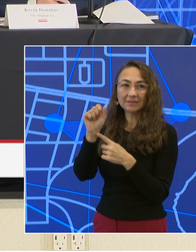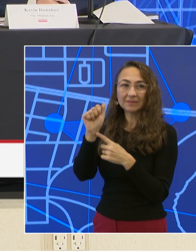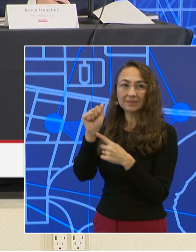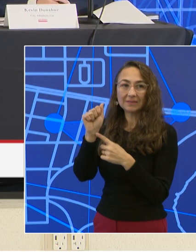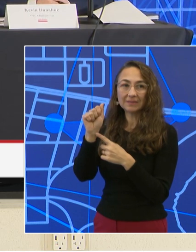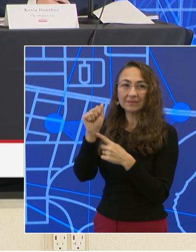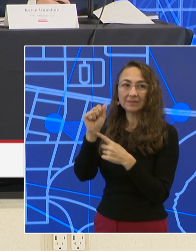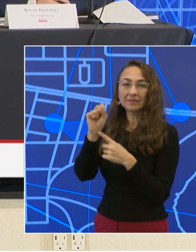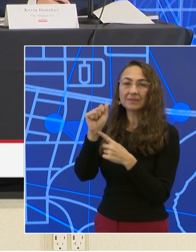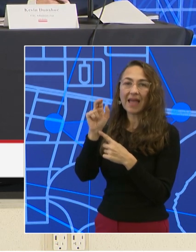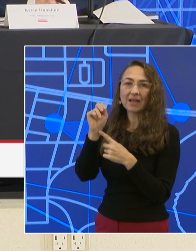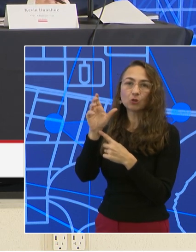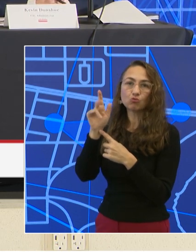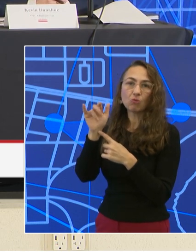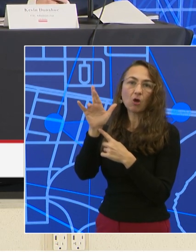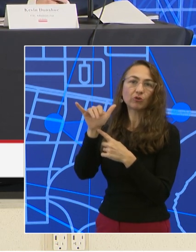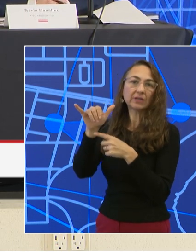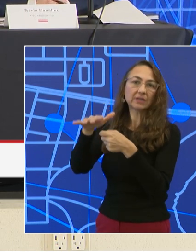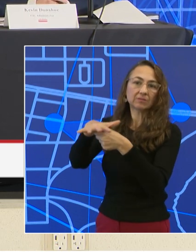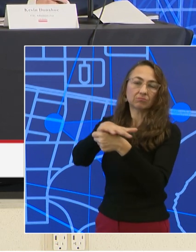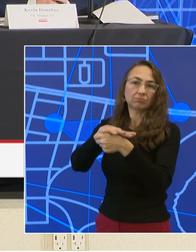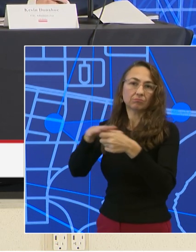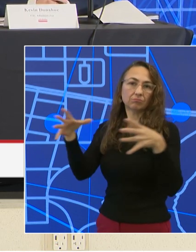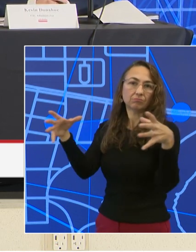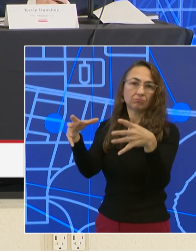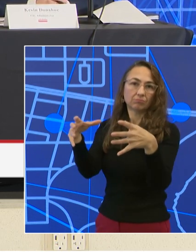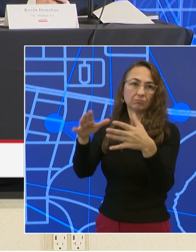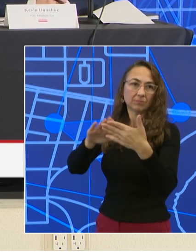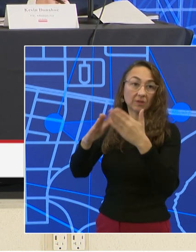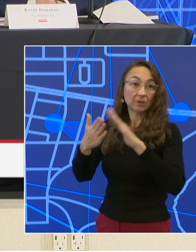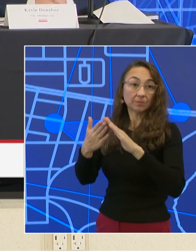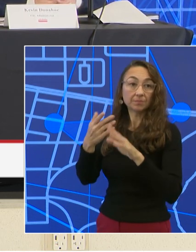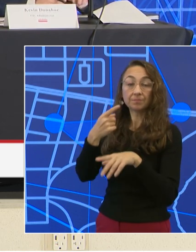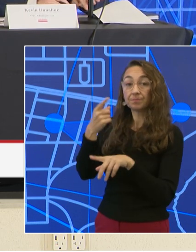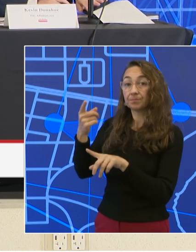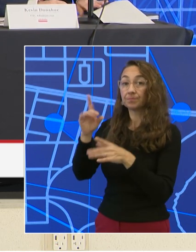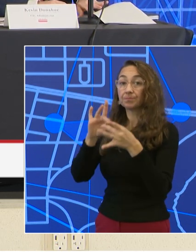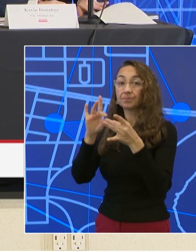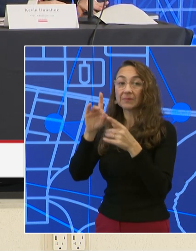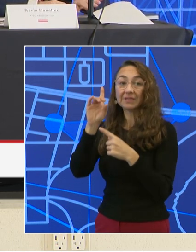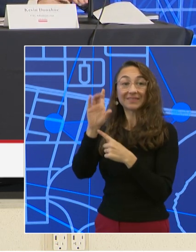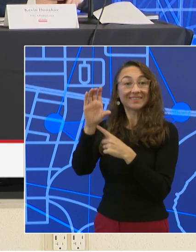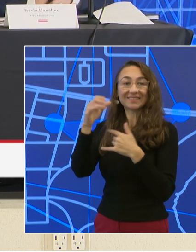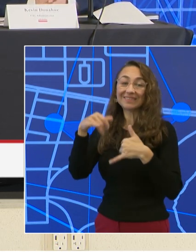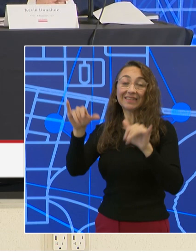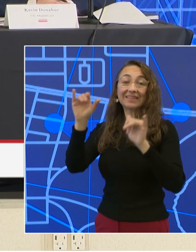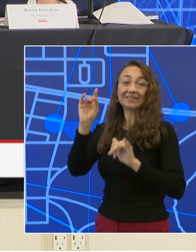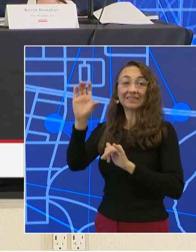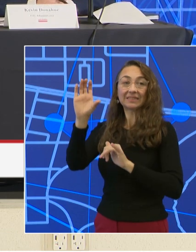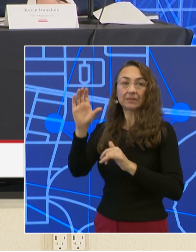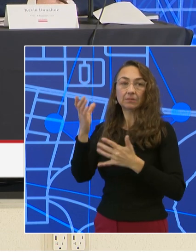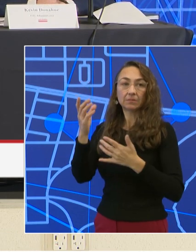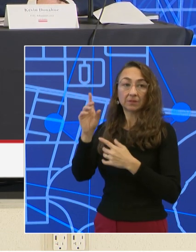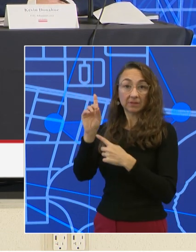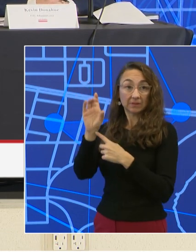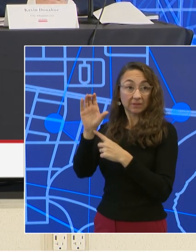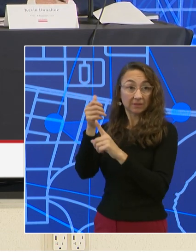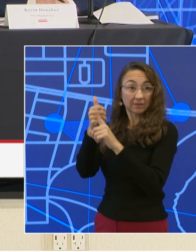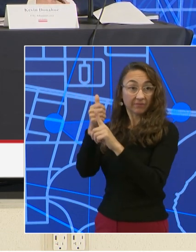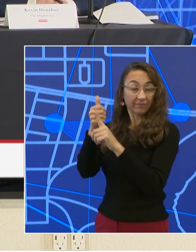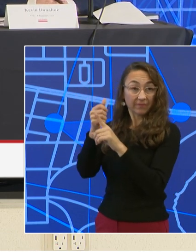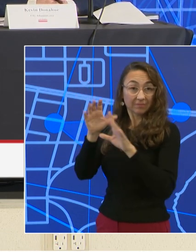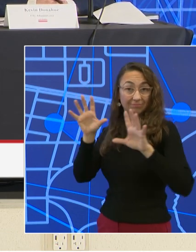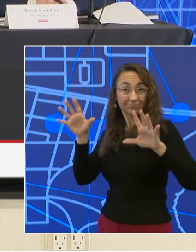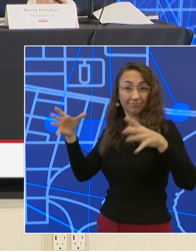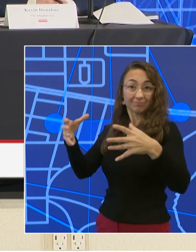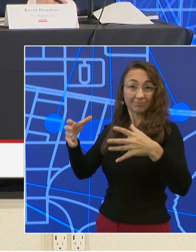You don't enforce. Do you consider, is DC a sanctuary city? I've answered that question, Mark, and that's